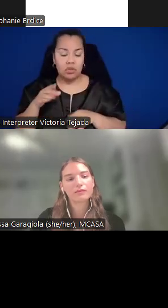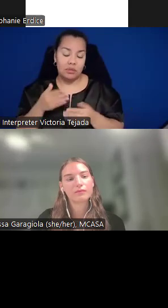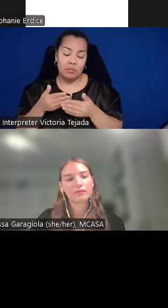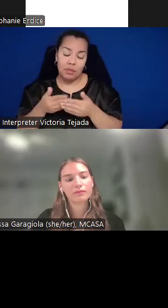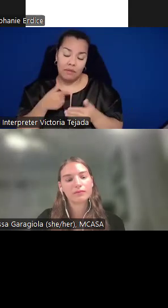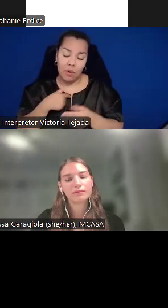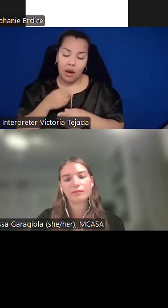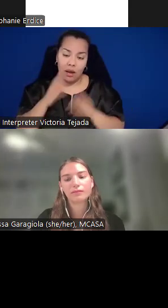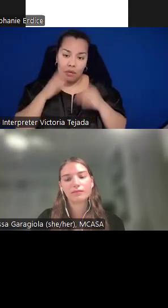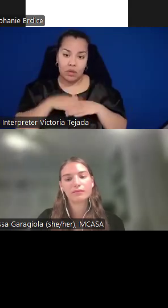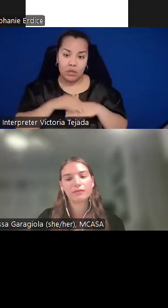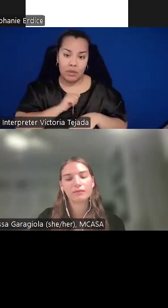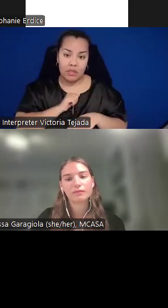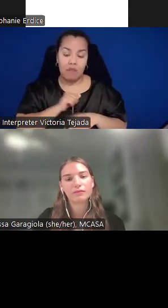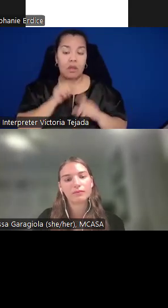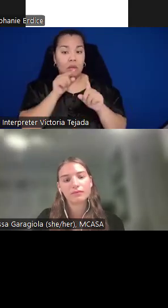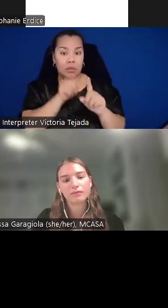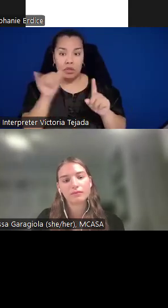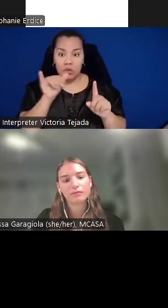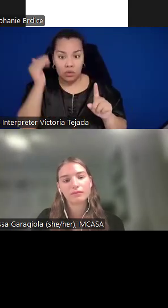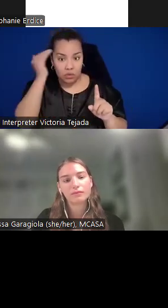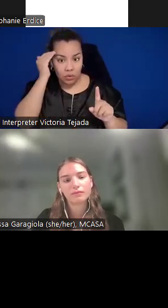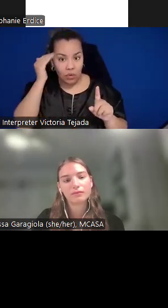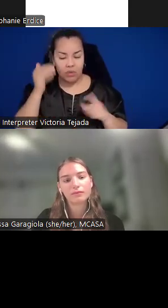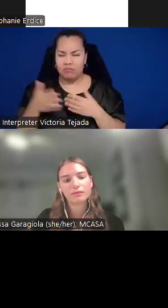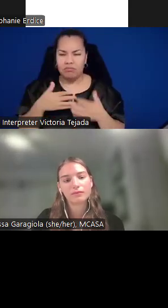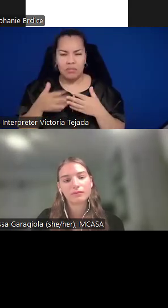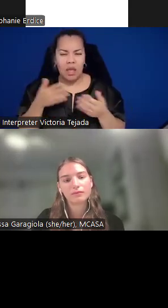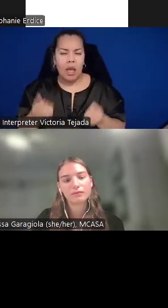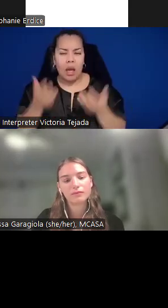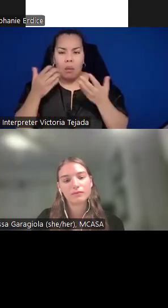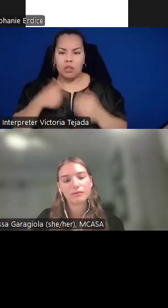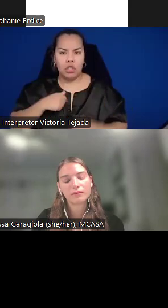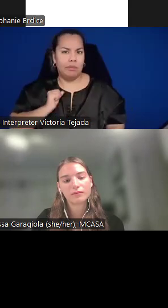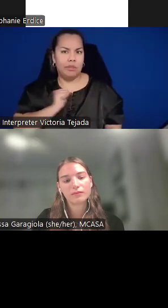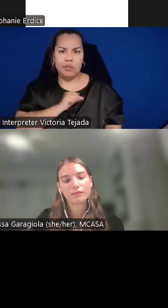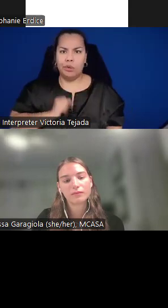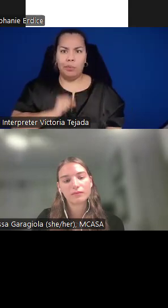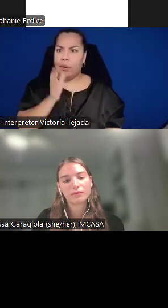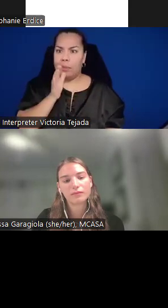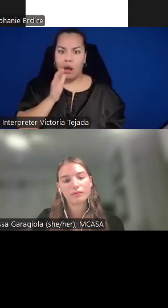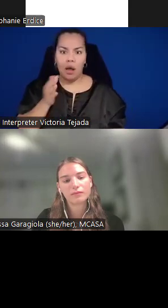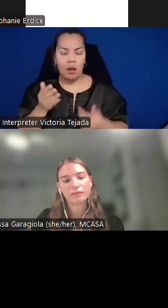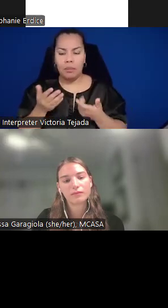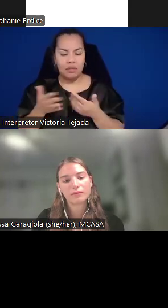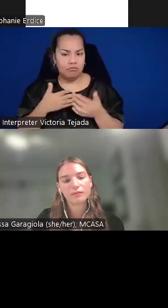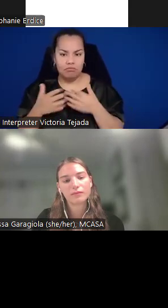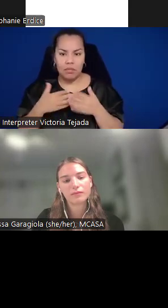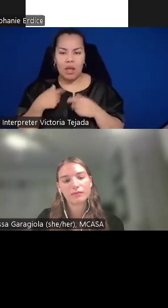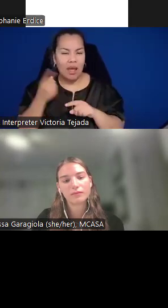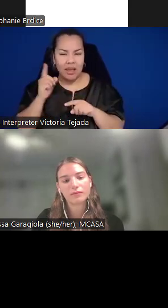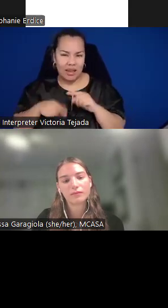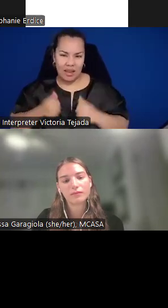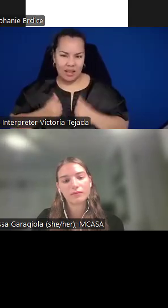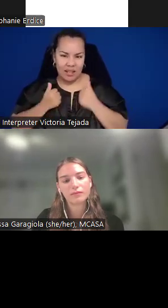But you see, she also knows that no matter how much of a supermom I believe I am, that I cannot live